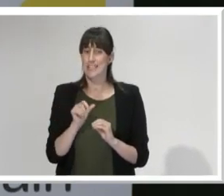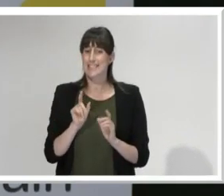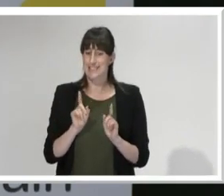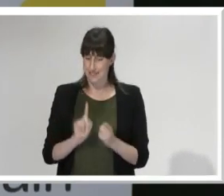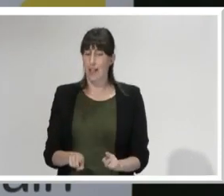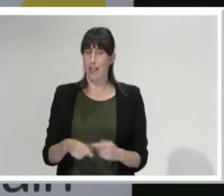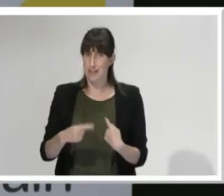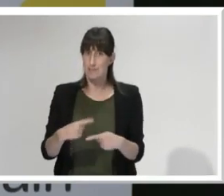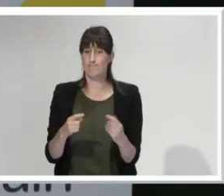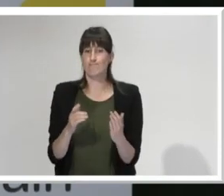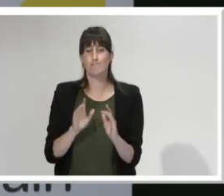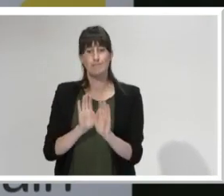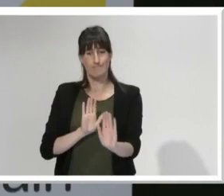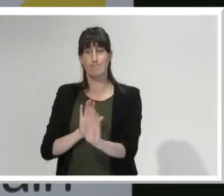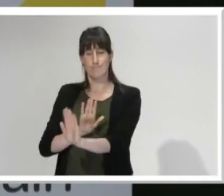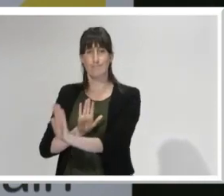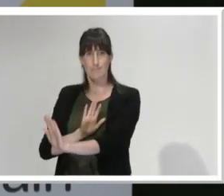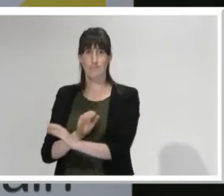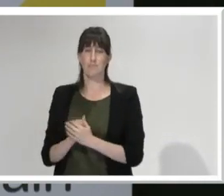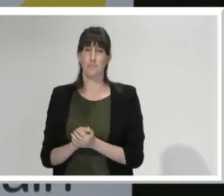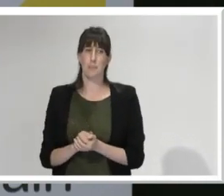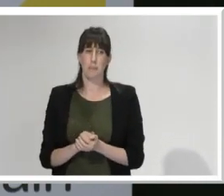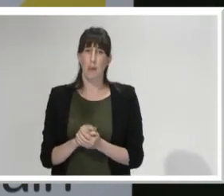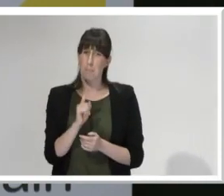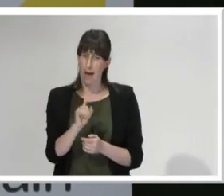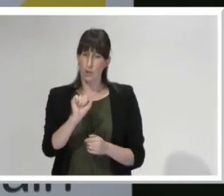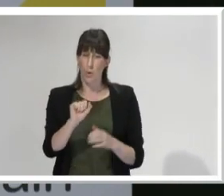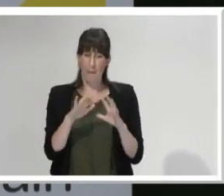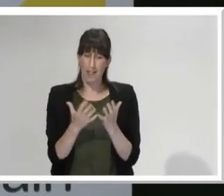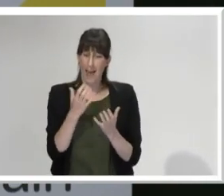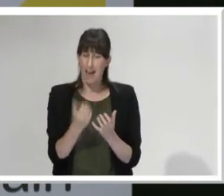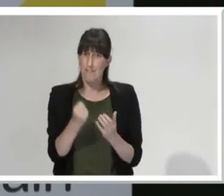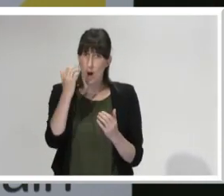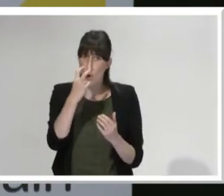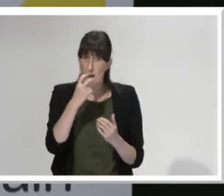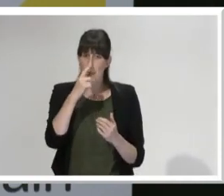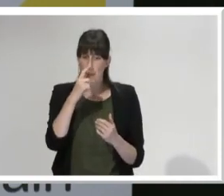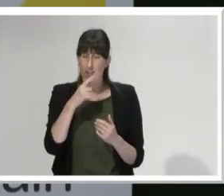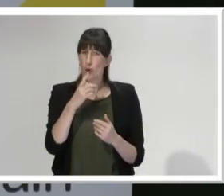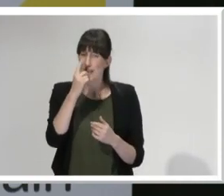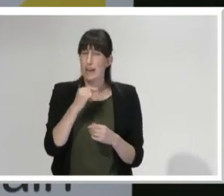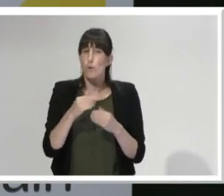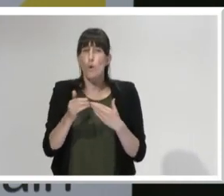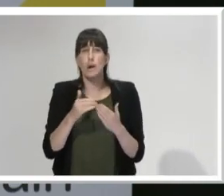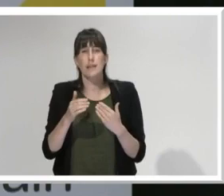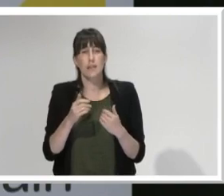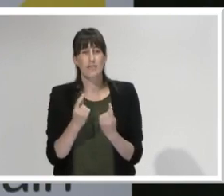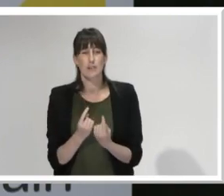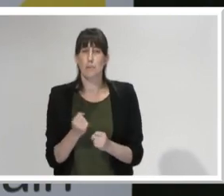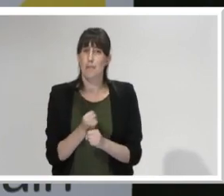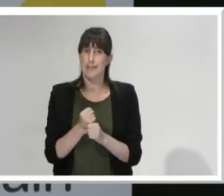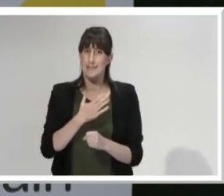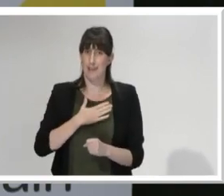could, in that bubble, you could include arrangements that still keep that person safe. So this would be similar